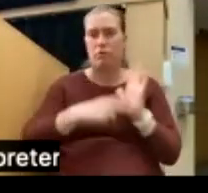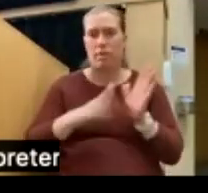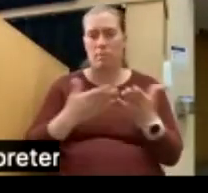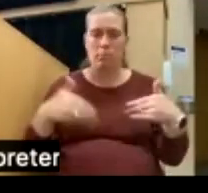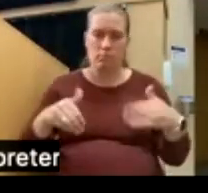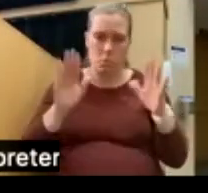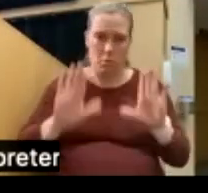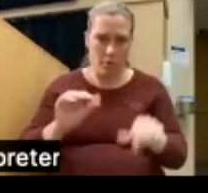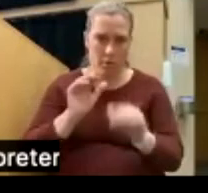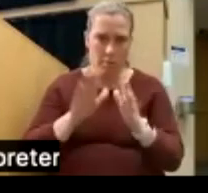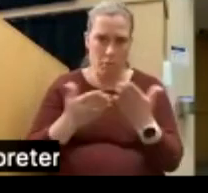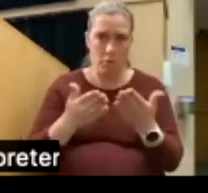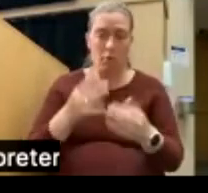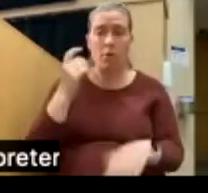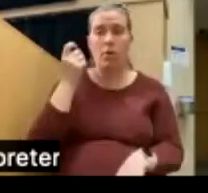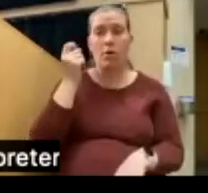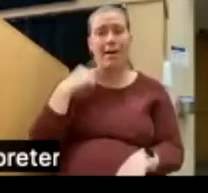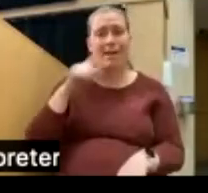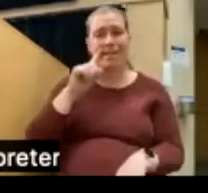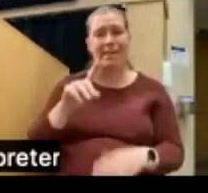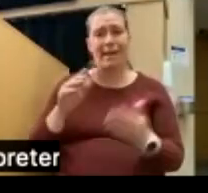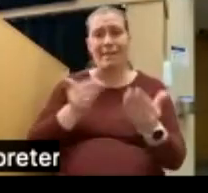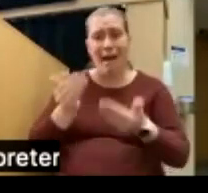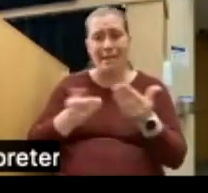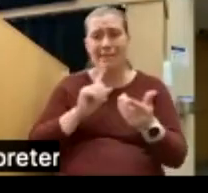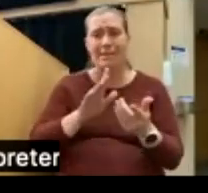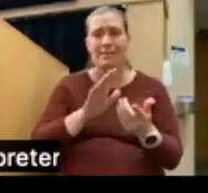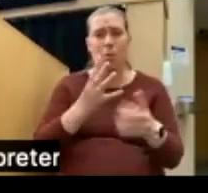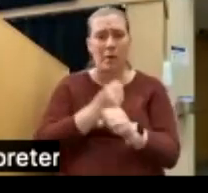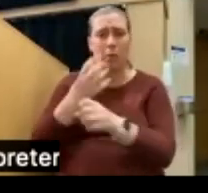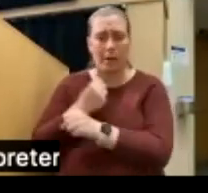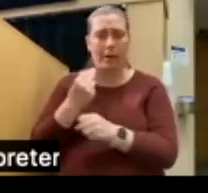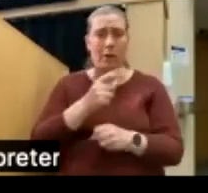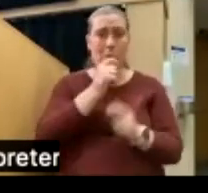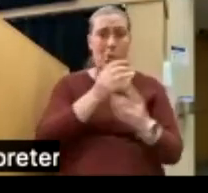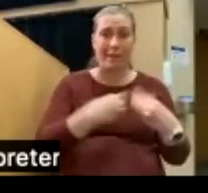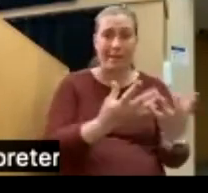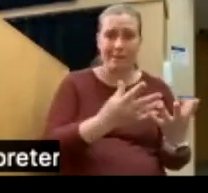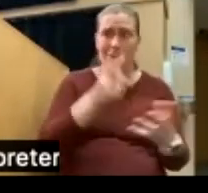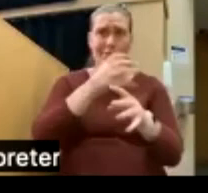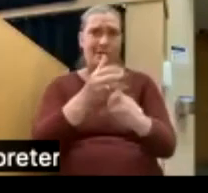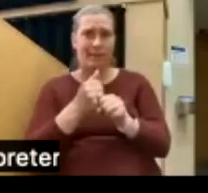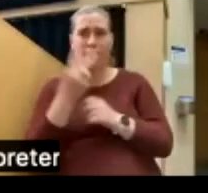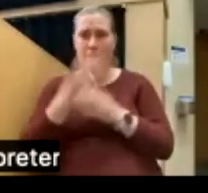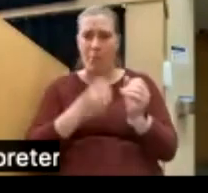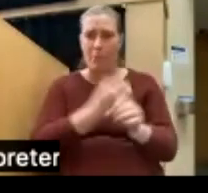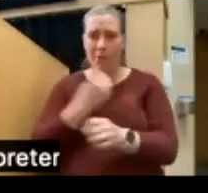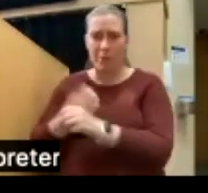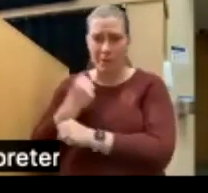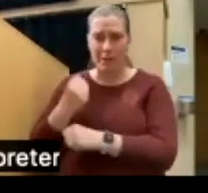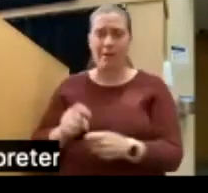It is such a win-win proposition, guys. The person who gives it, the person who receives it. Yeah. And there's an evolutionary advantage.